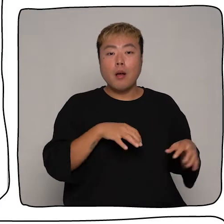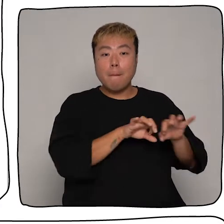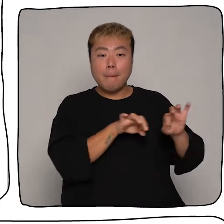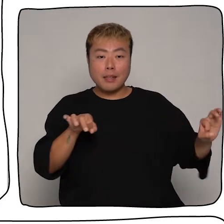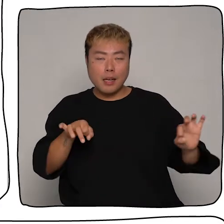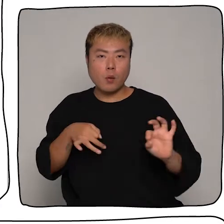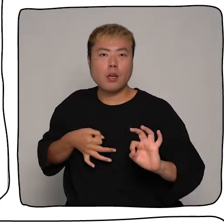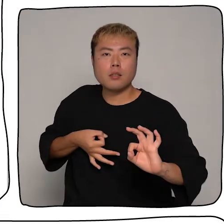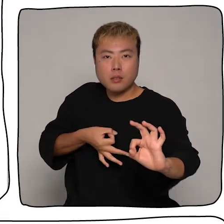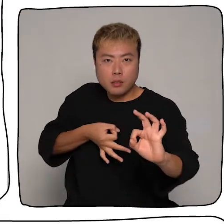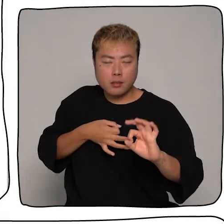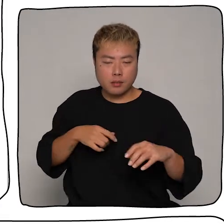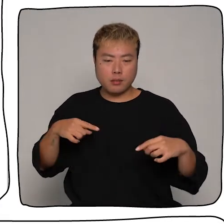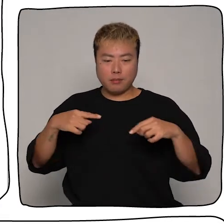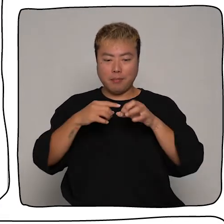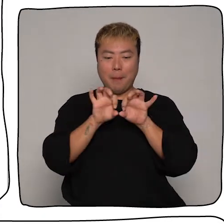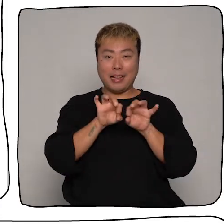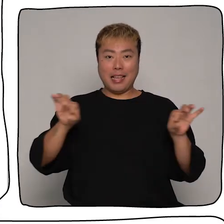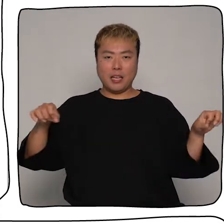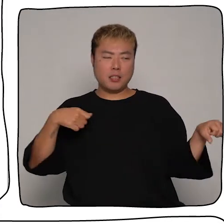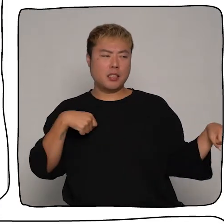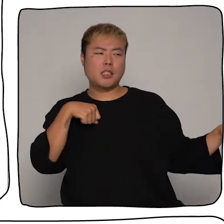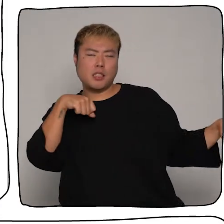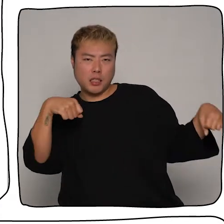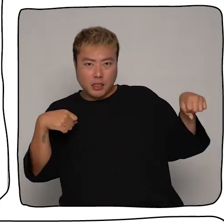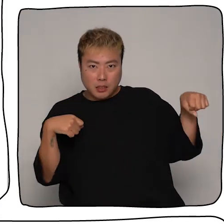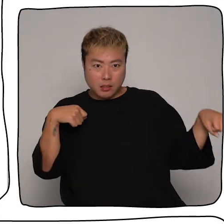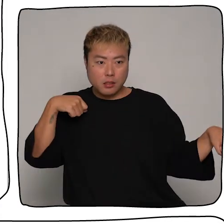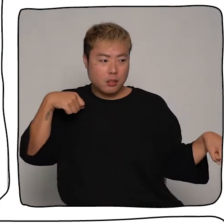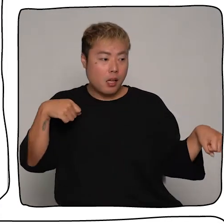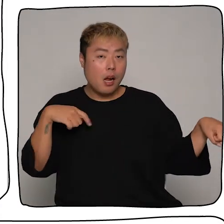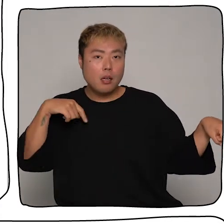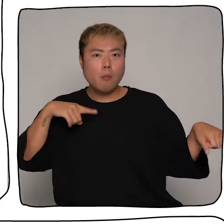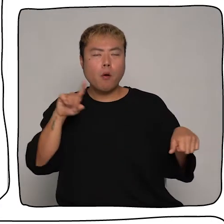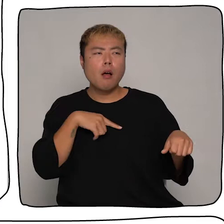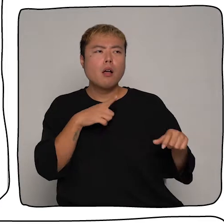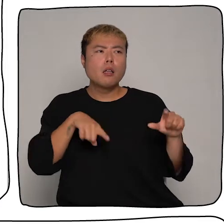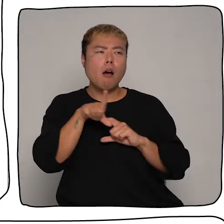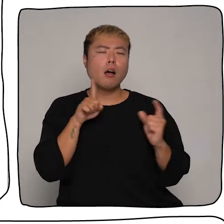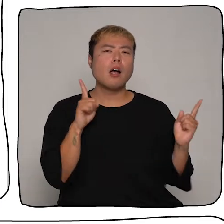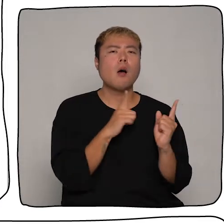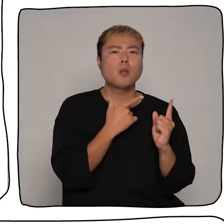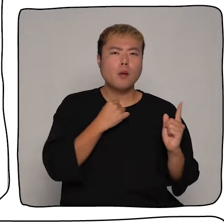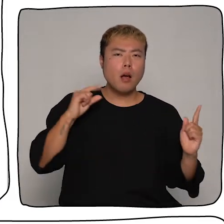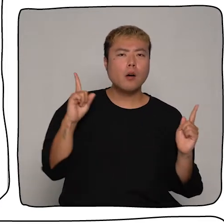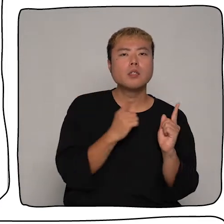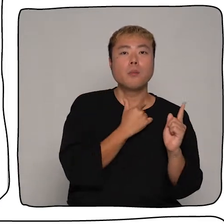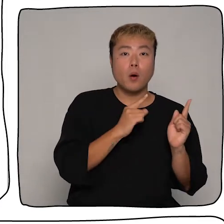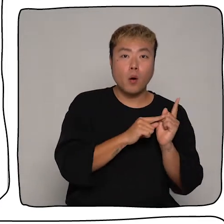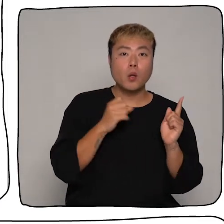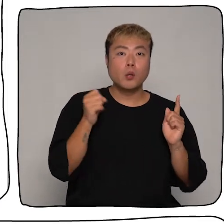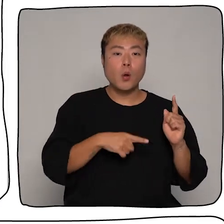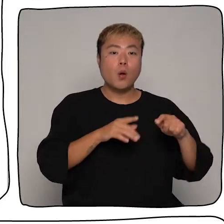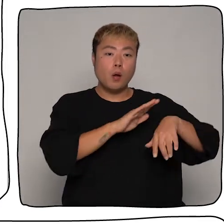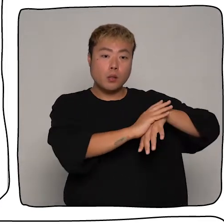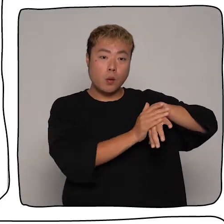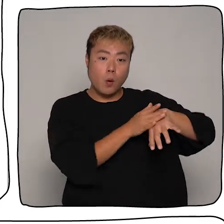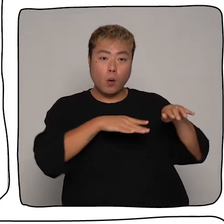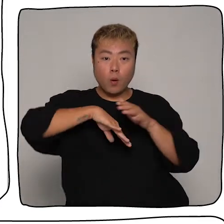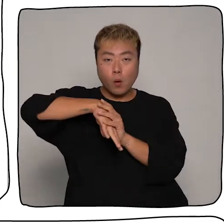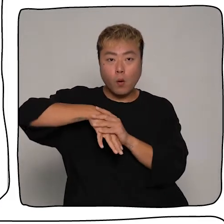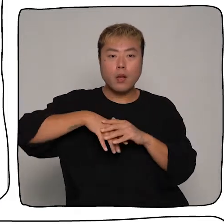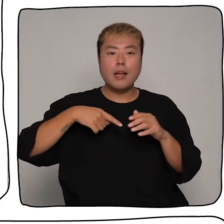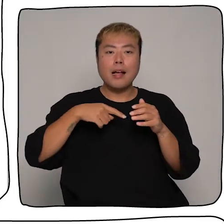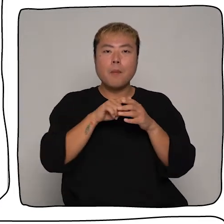each other with a stick, the desire to get involved and a curiosity that rises beneath